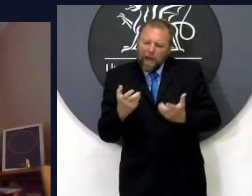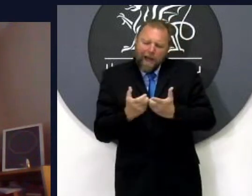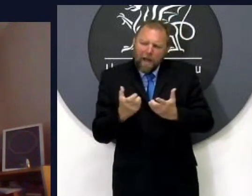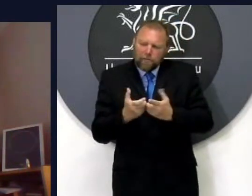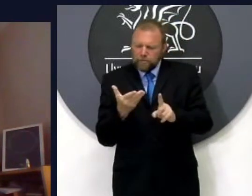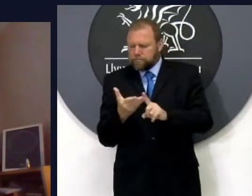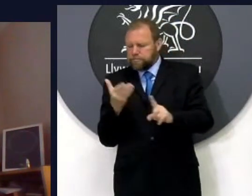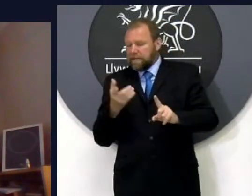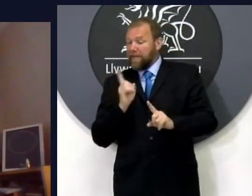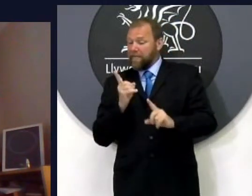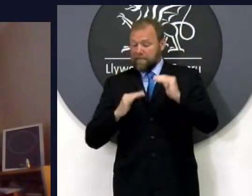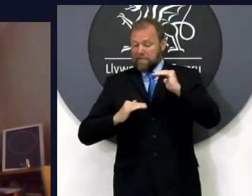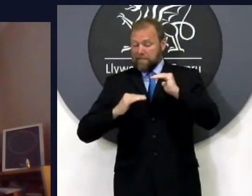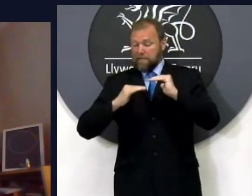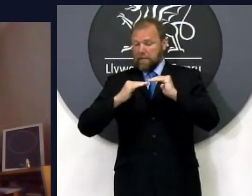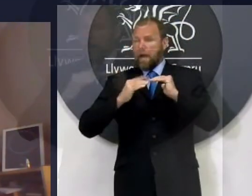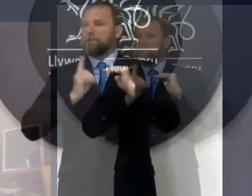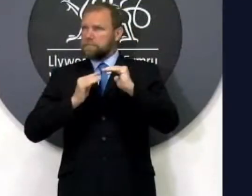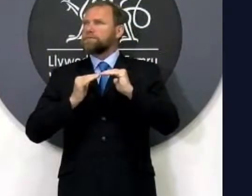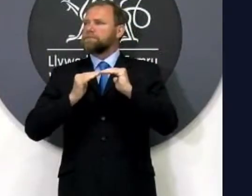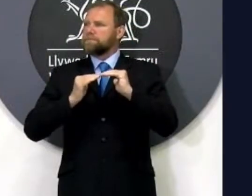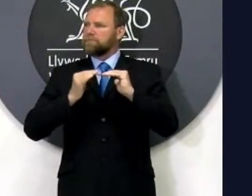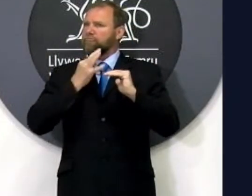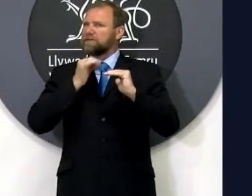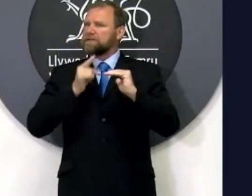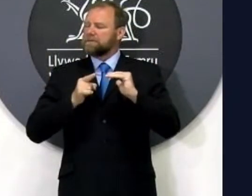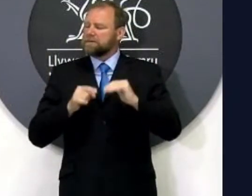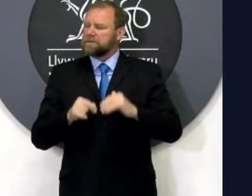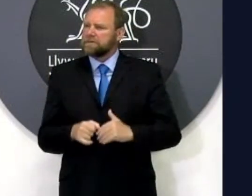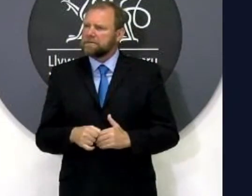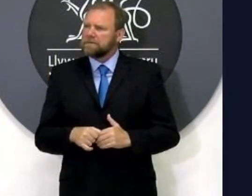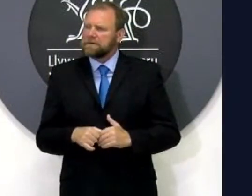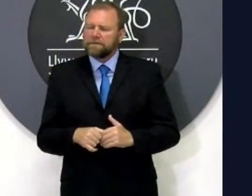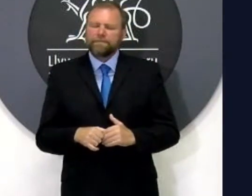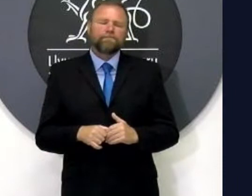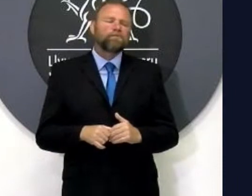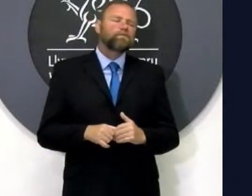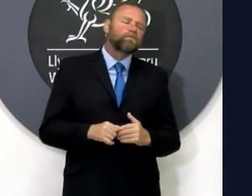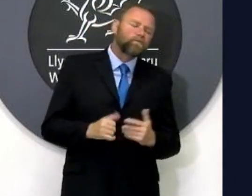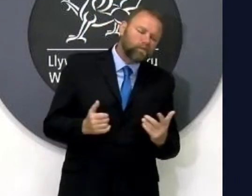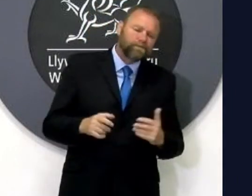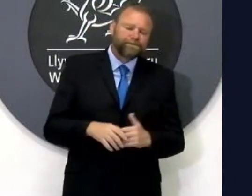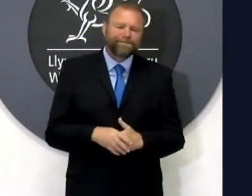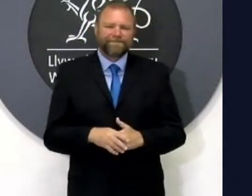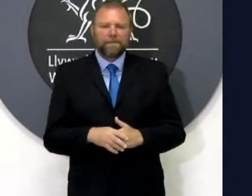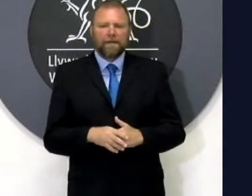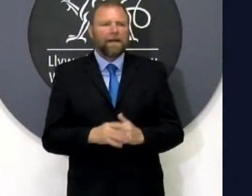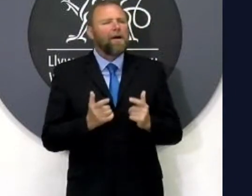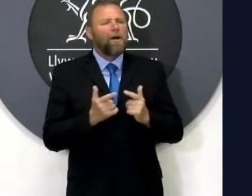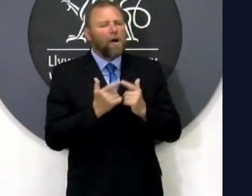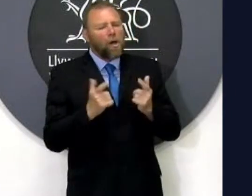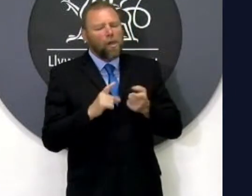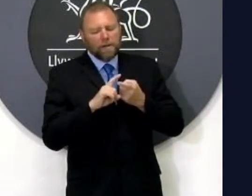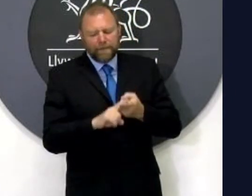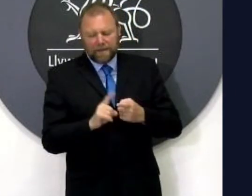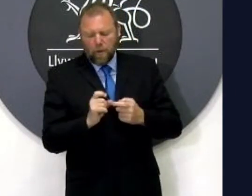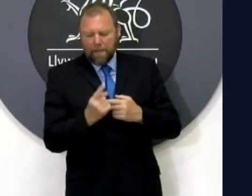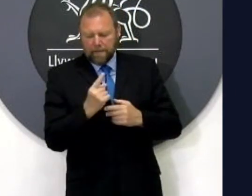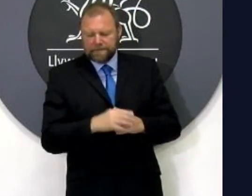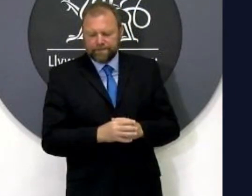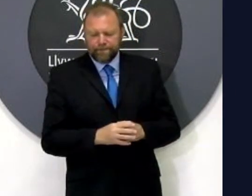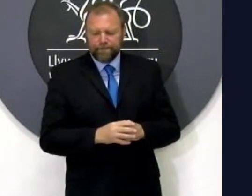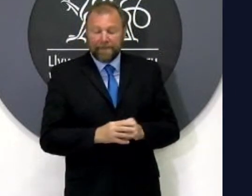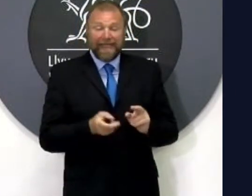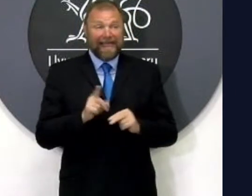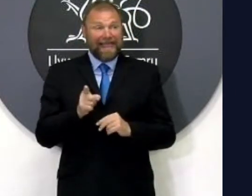those measures? Well, a lot depends on what happens. So if the numbers go